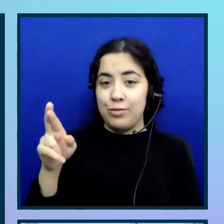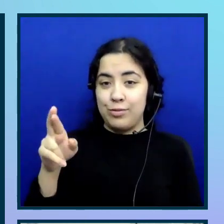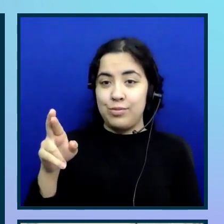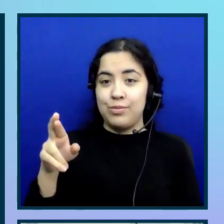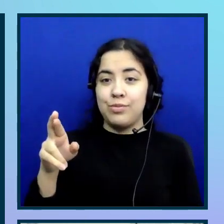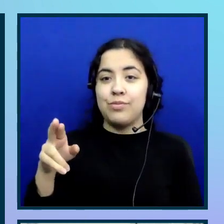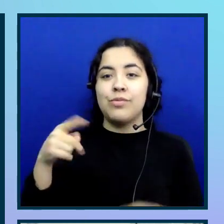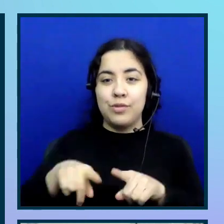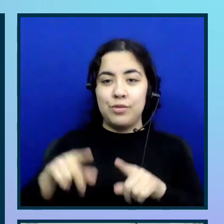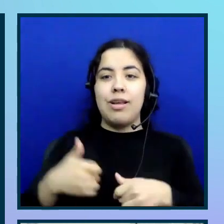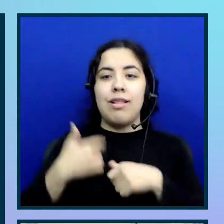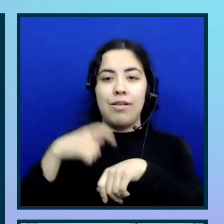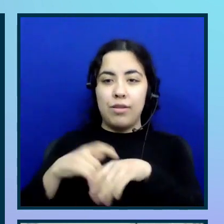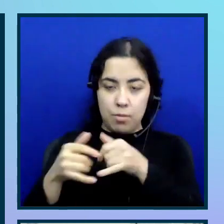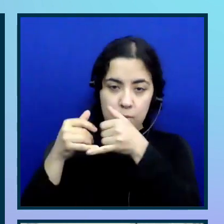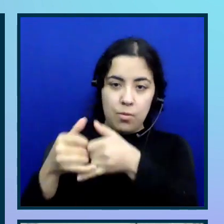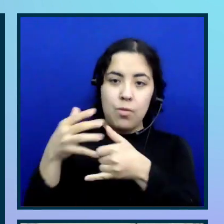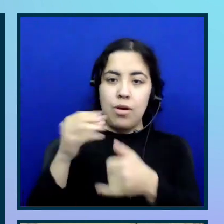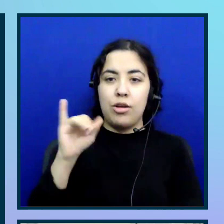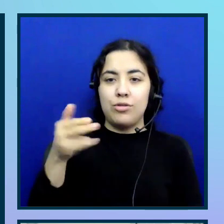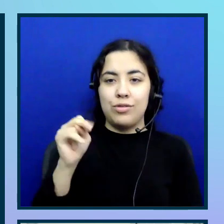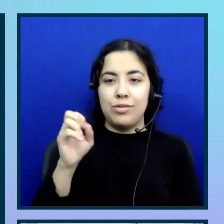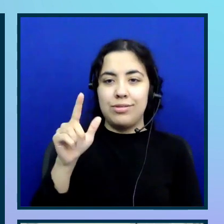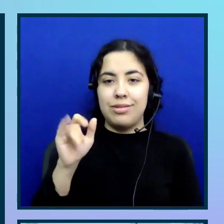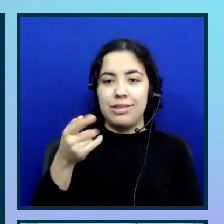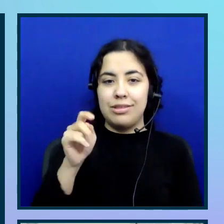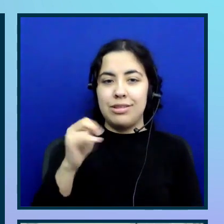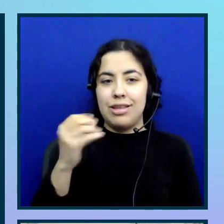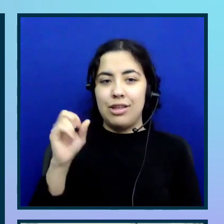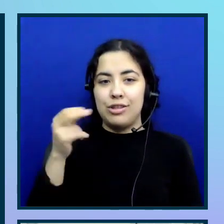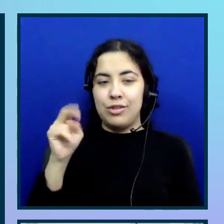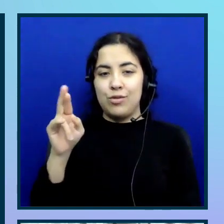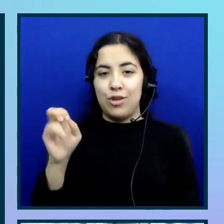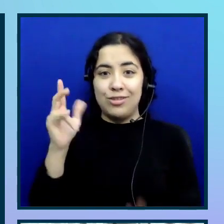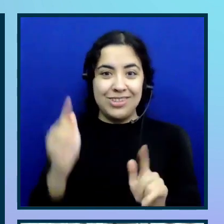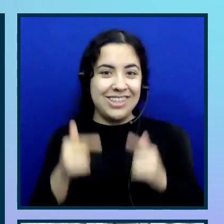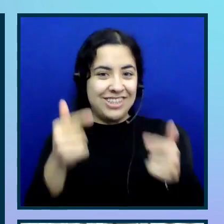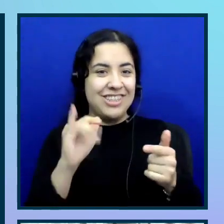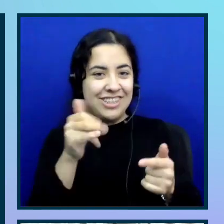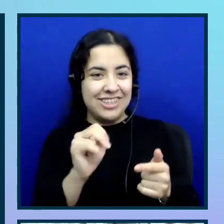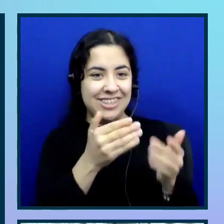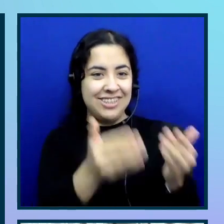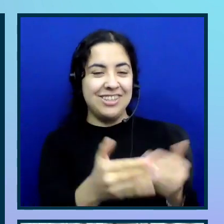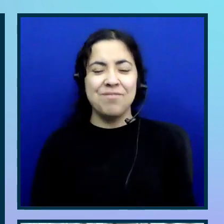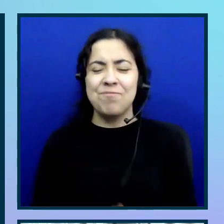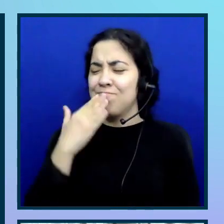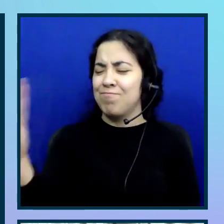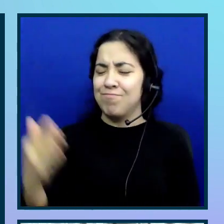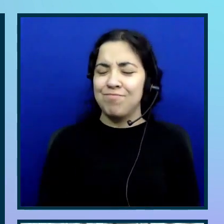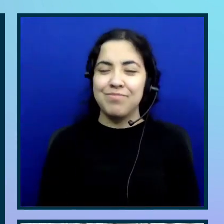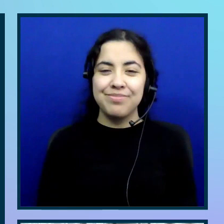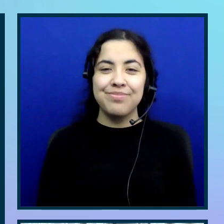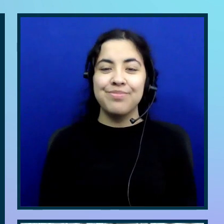doing the Lifetime Award for, as well as John Slayton and Sharon Rush. Jason, take it away. Thanks, Glenda.